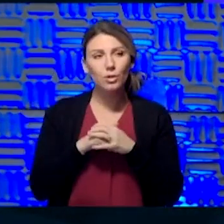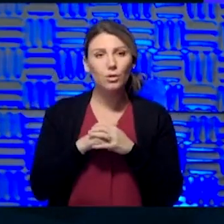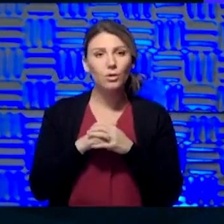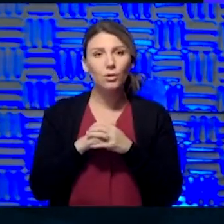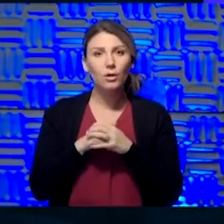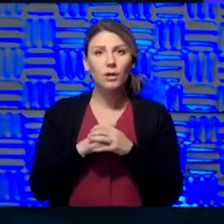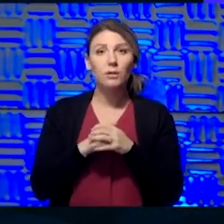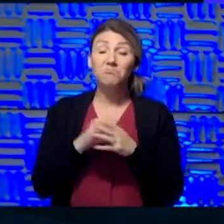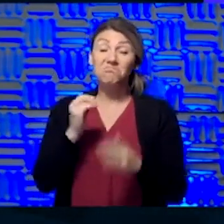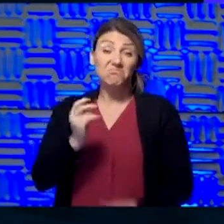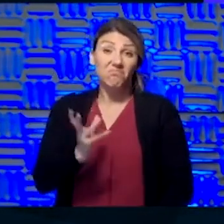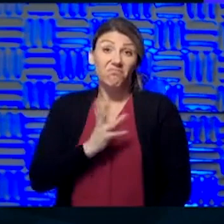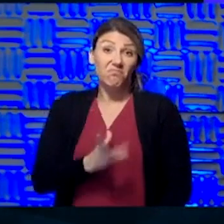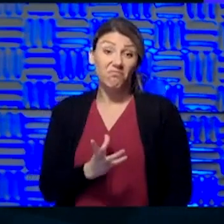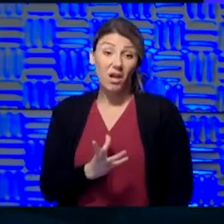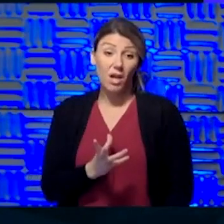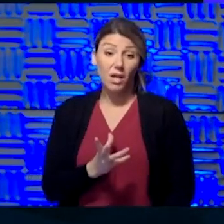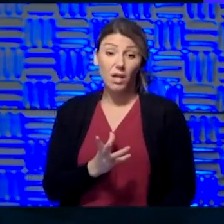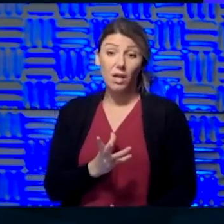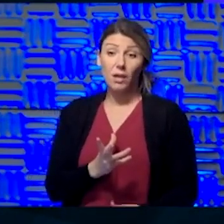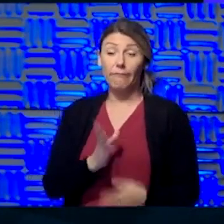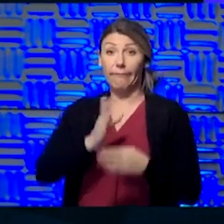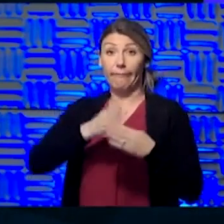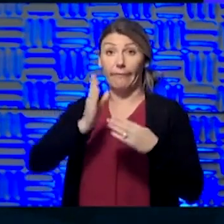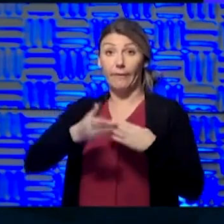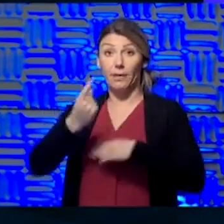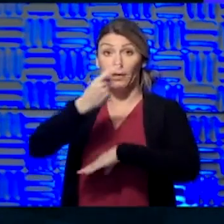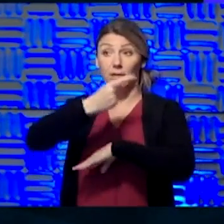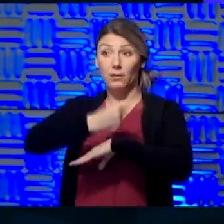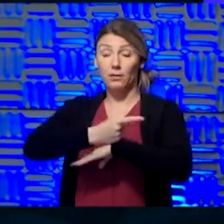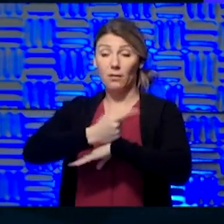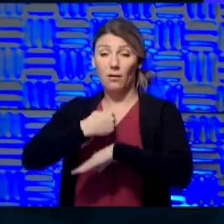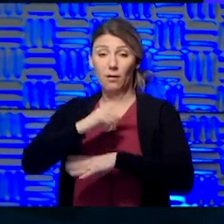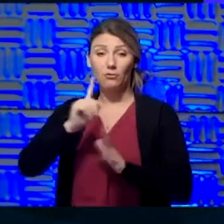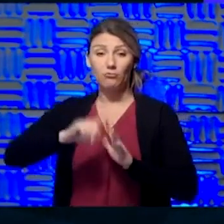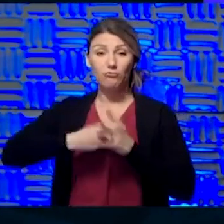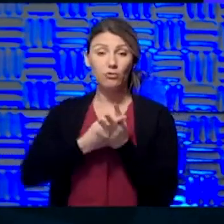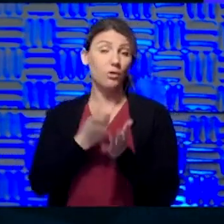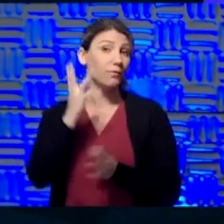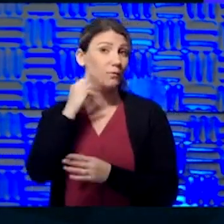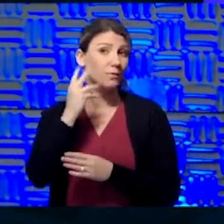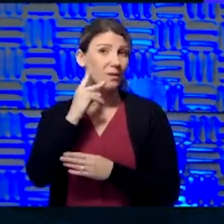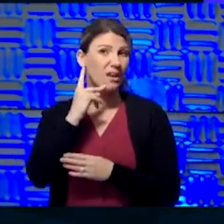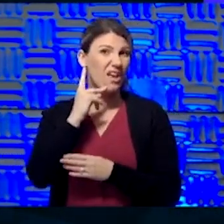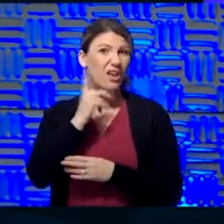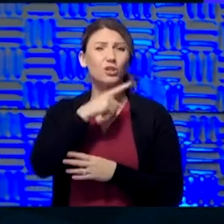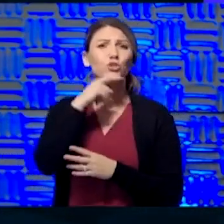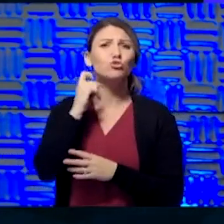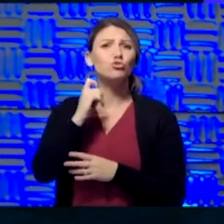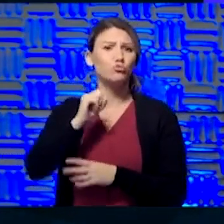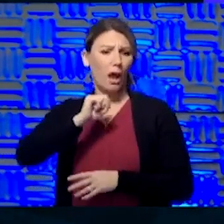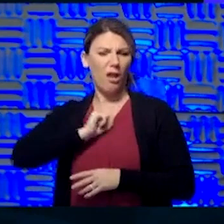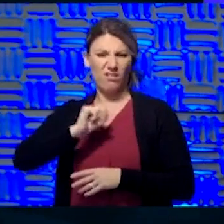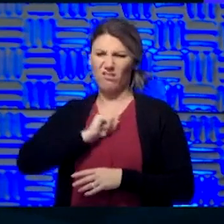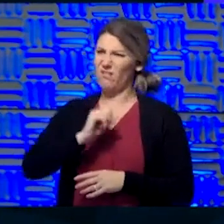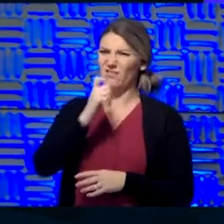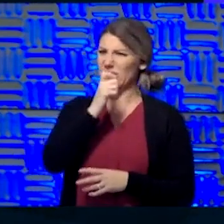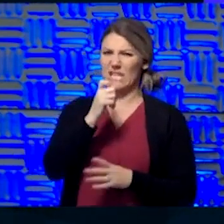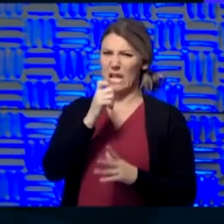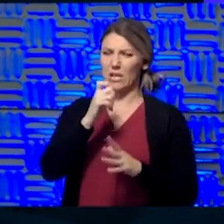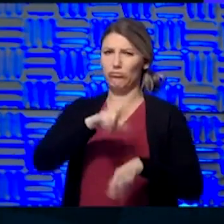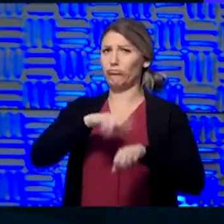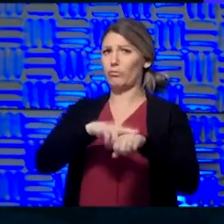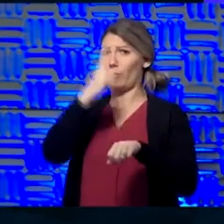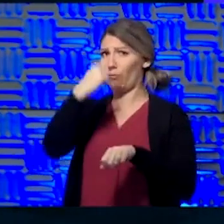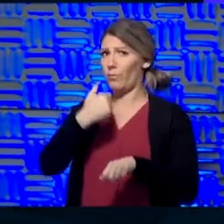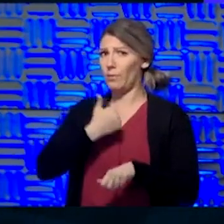was fine. By the end of that day, I had started to experience a pretty dry cough, and it wasn't normal dry cough for me.